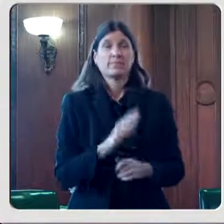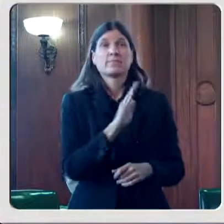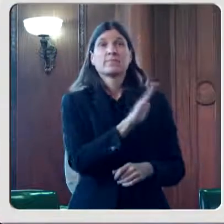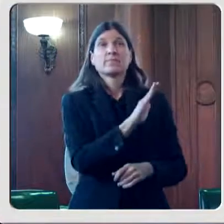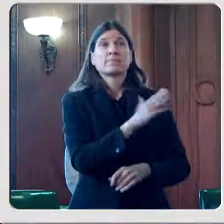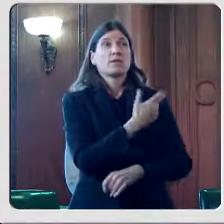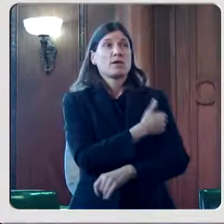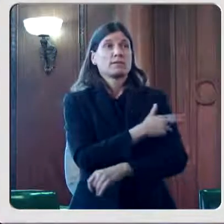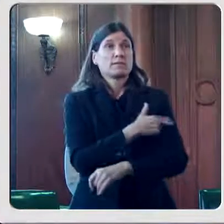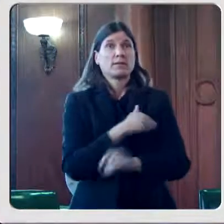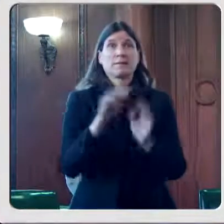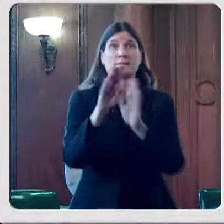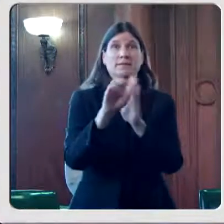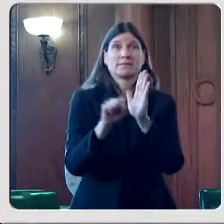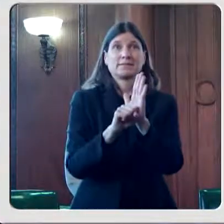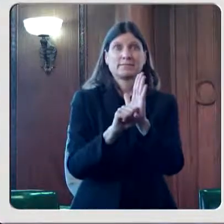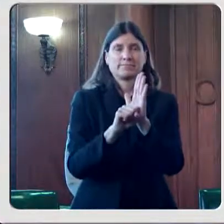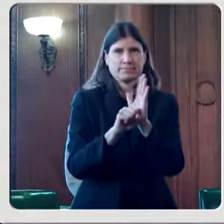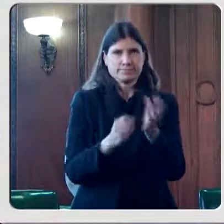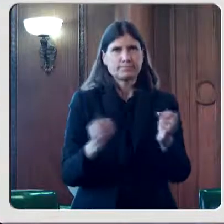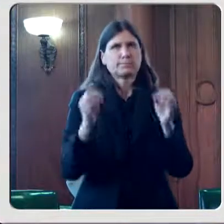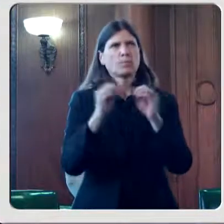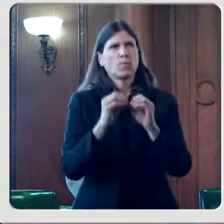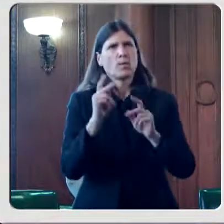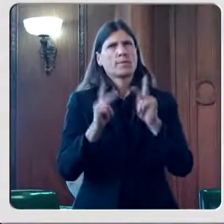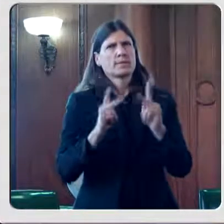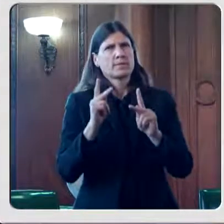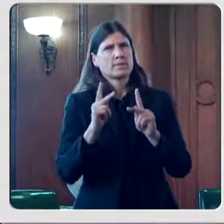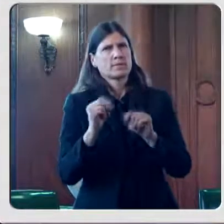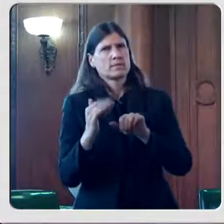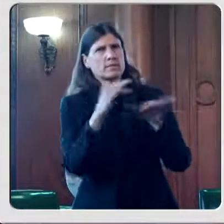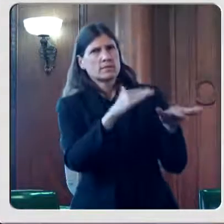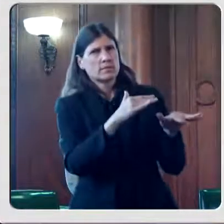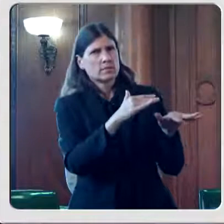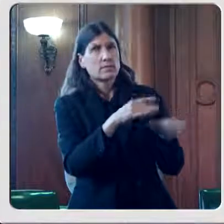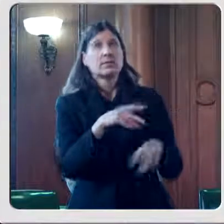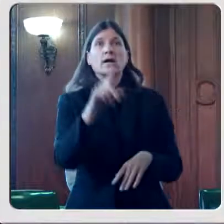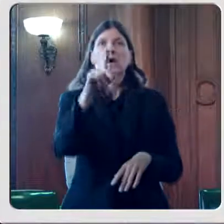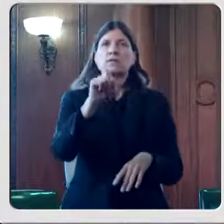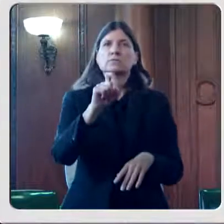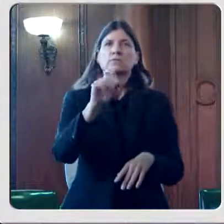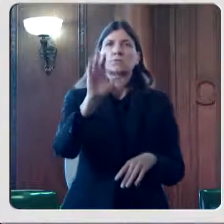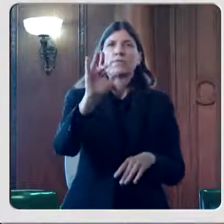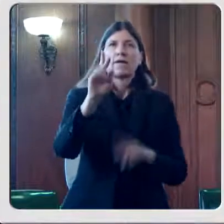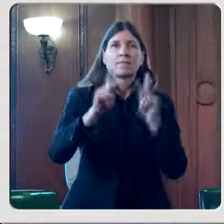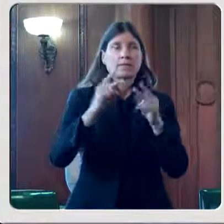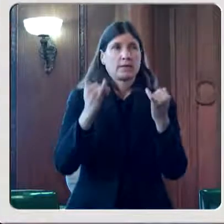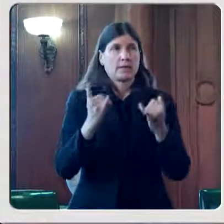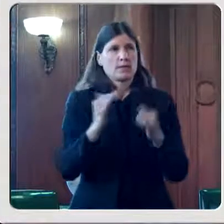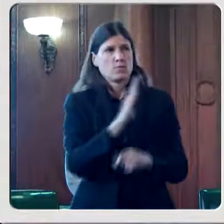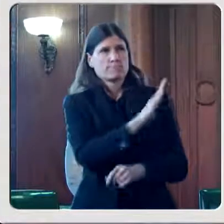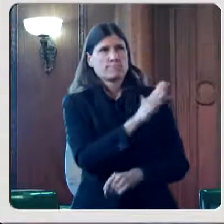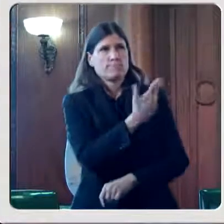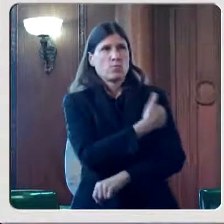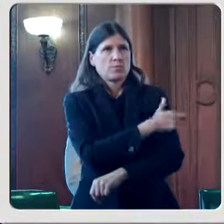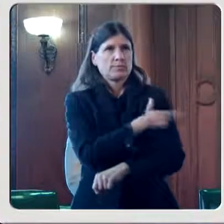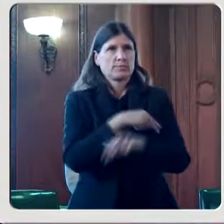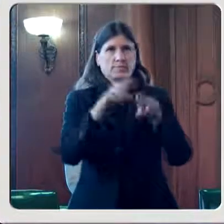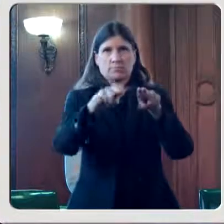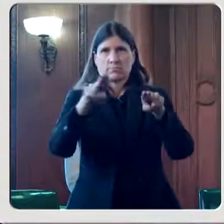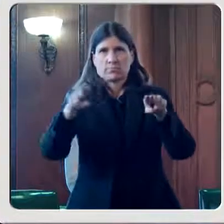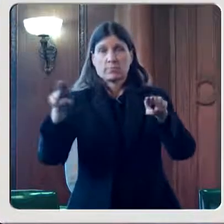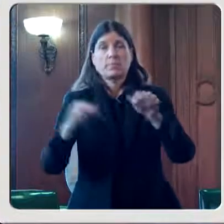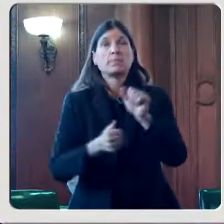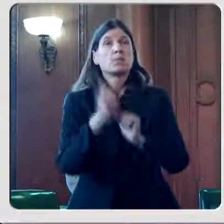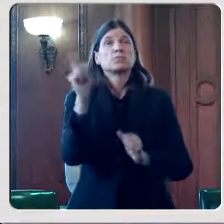holidays. Today, we had 125 cases across the system, 105 in our Springfield campus, 20 in our